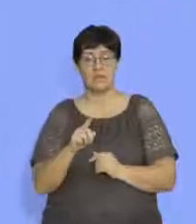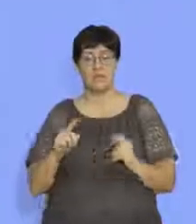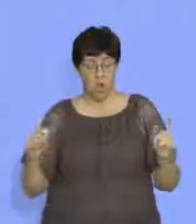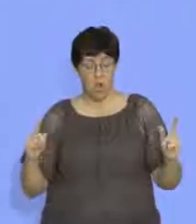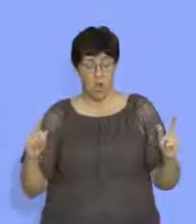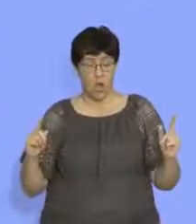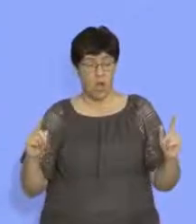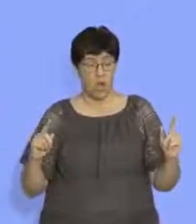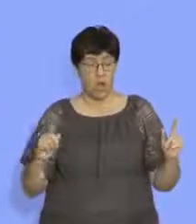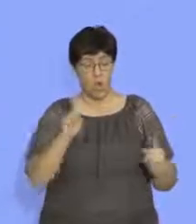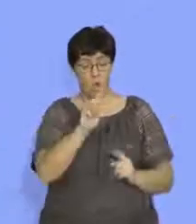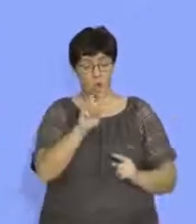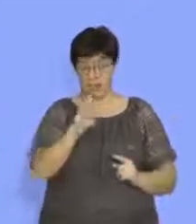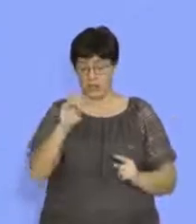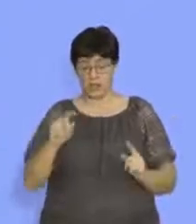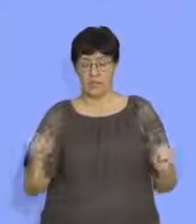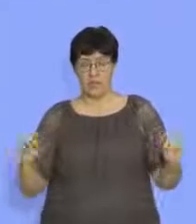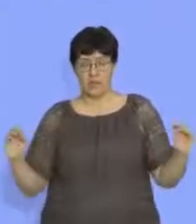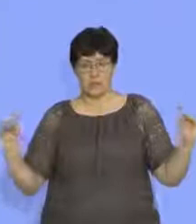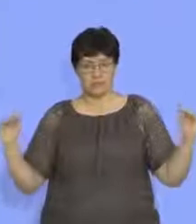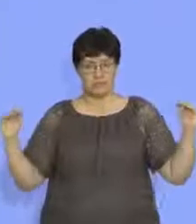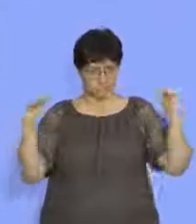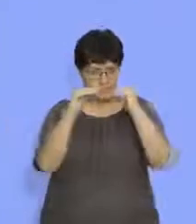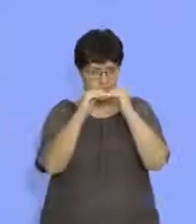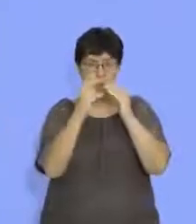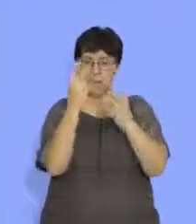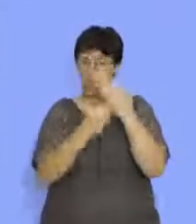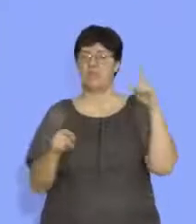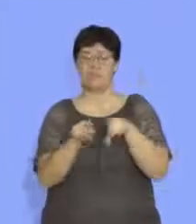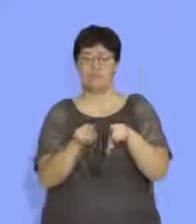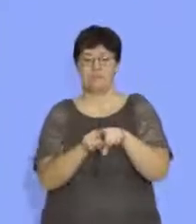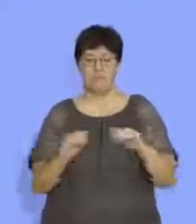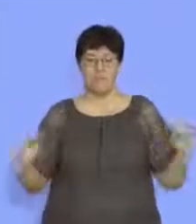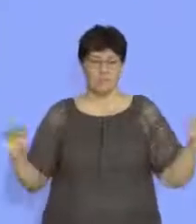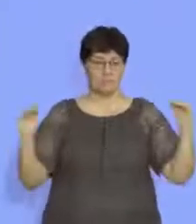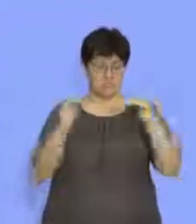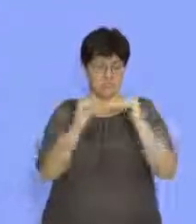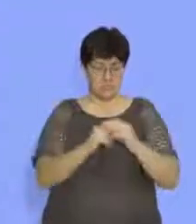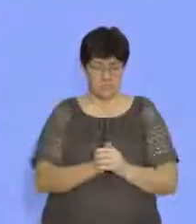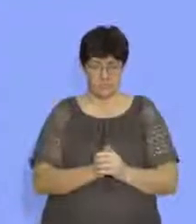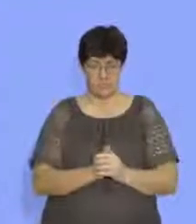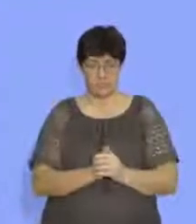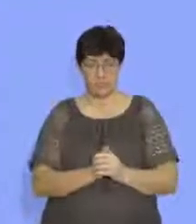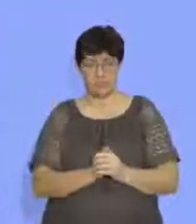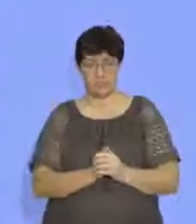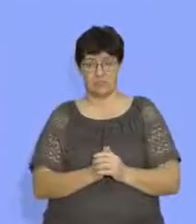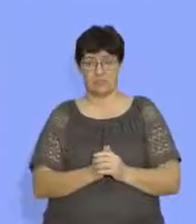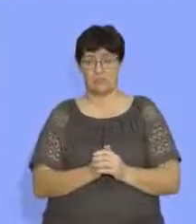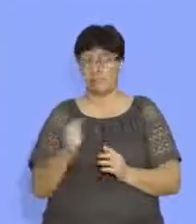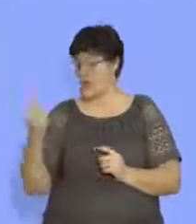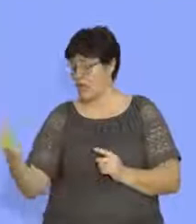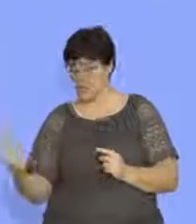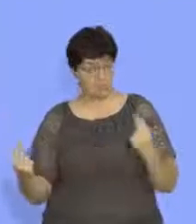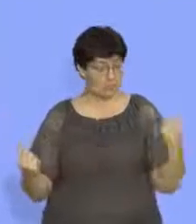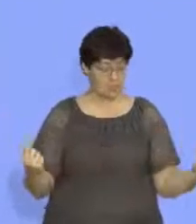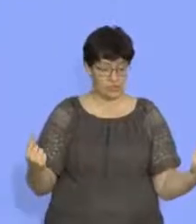that the distance that they would have traveled will be the same for both of them. That's how we can get this, right? So the distance